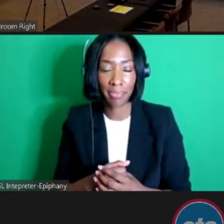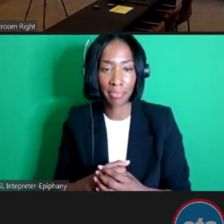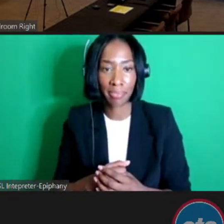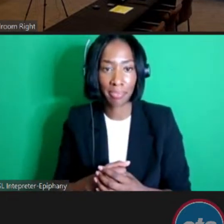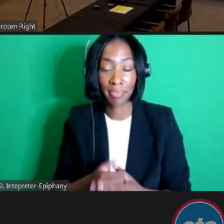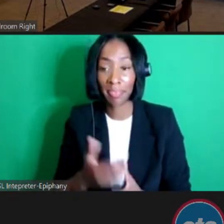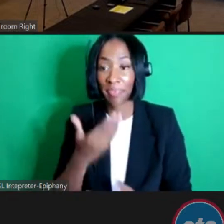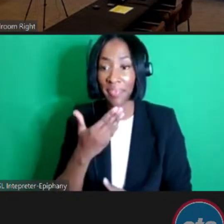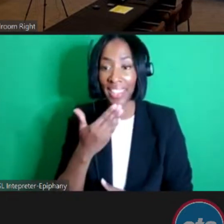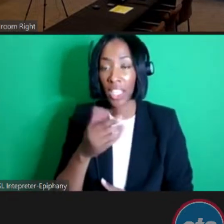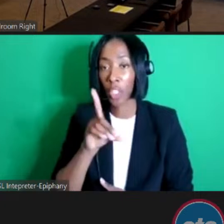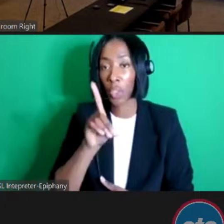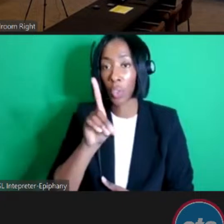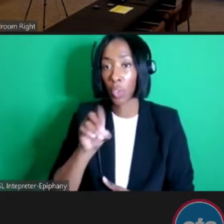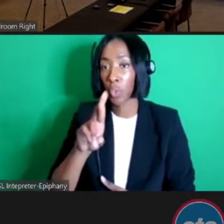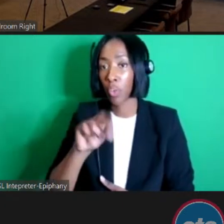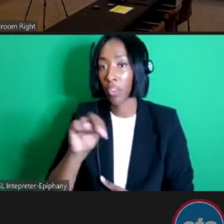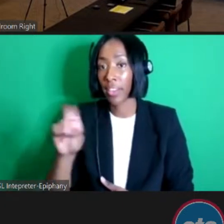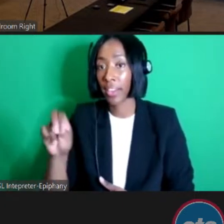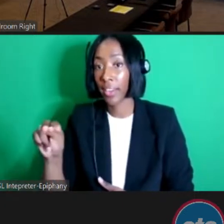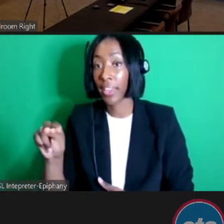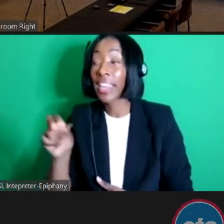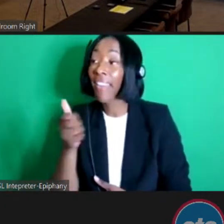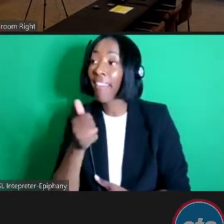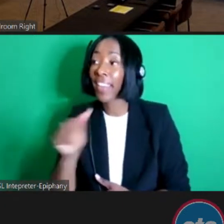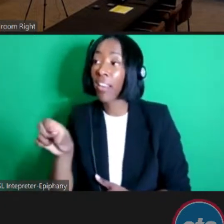Thank you, Doreen. Anyone else?